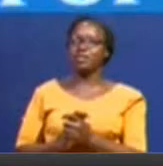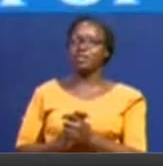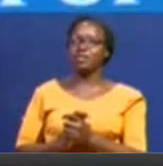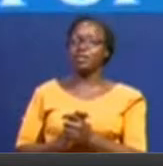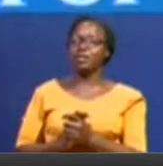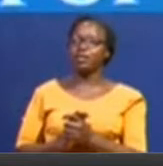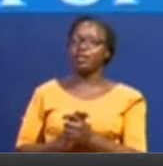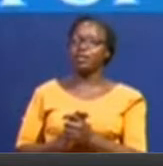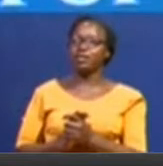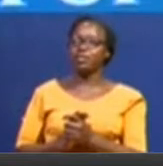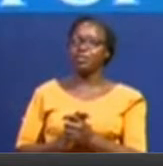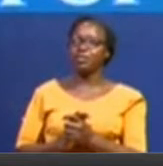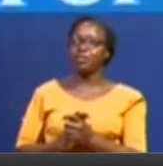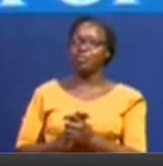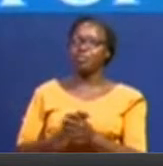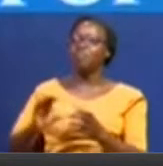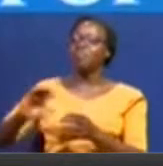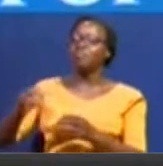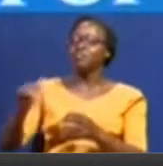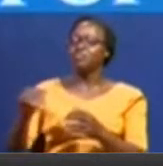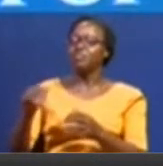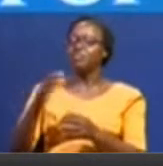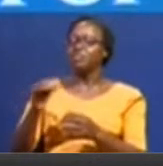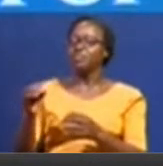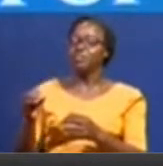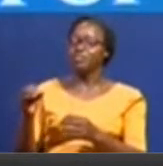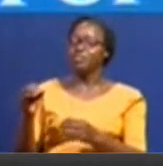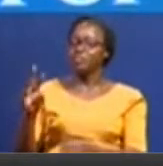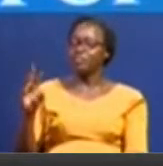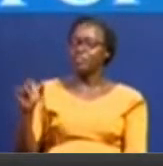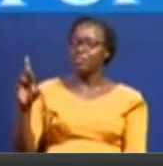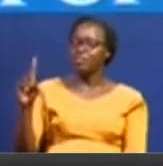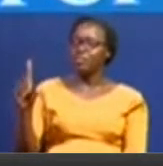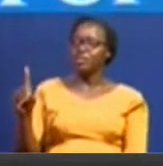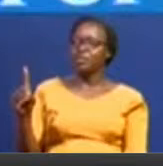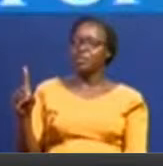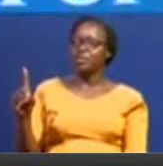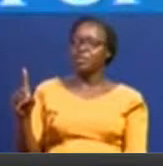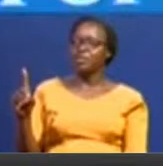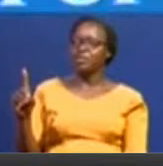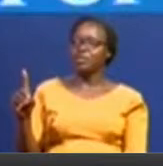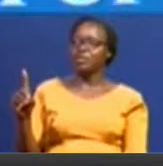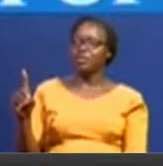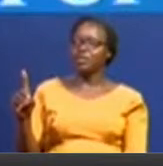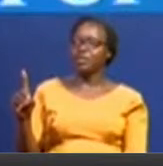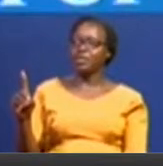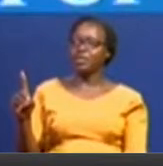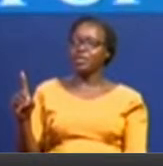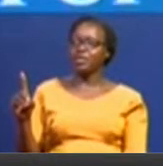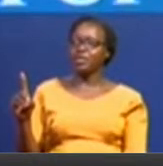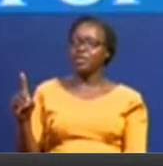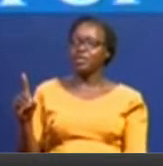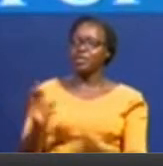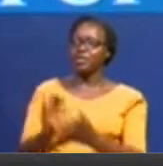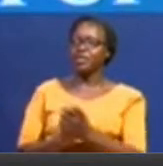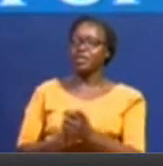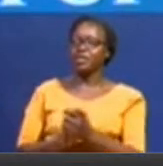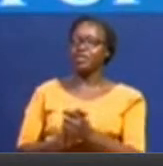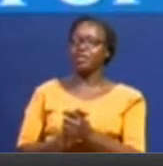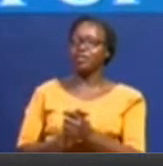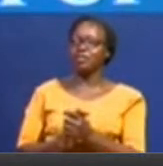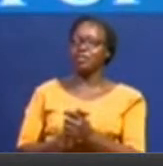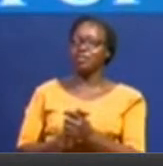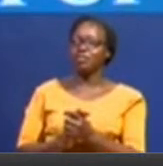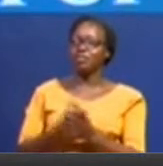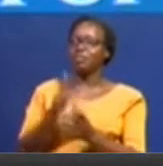elections also at county, constituency, and ward level. They were able to sit as a commission and be able to give guidance.